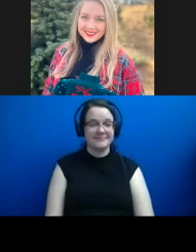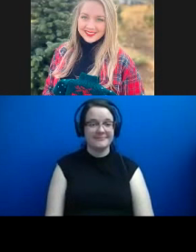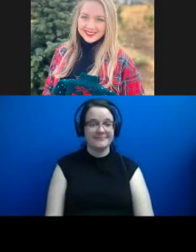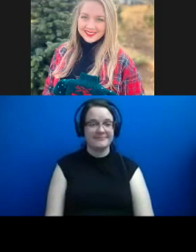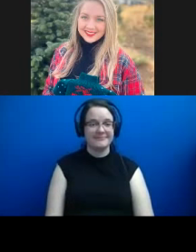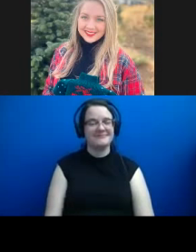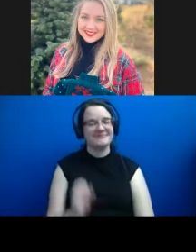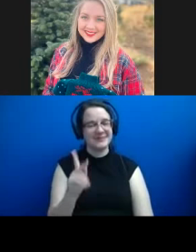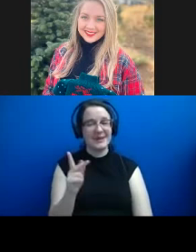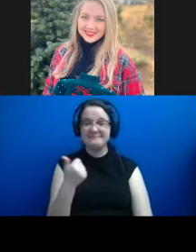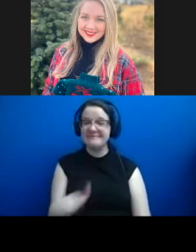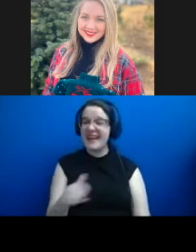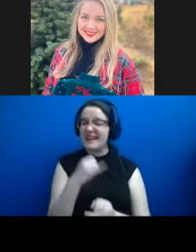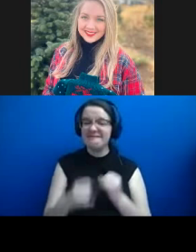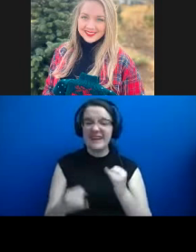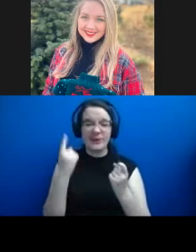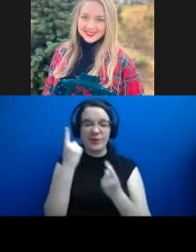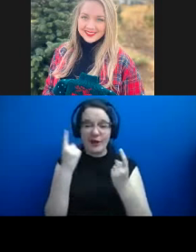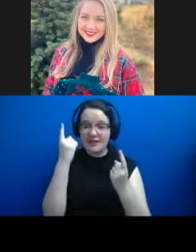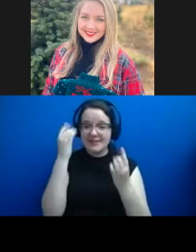Okay. Any final thoughts?